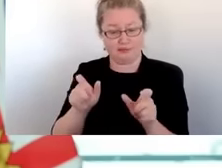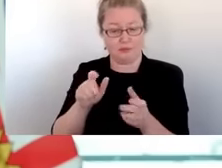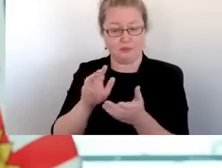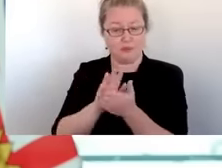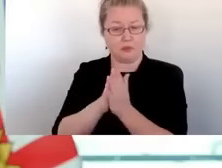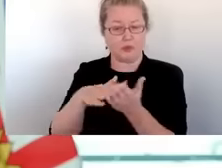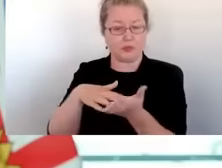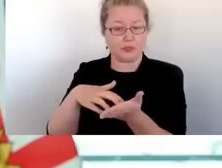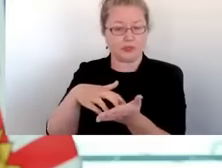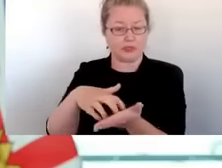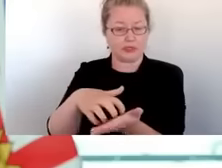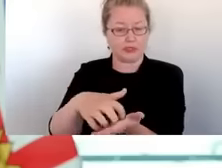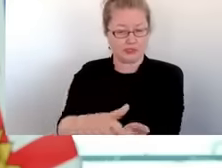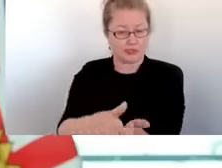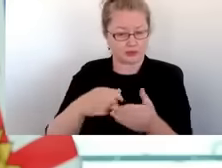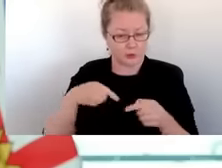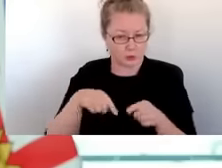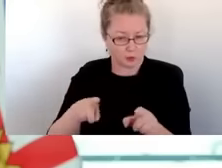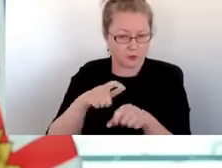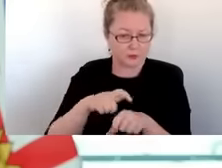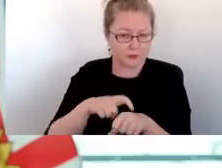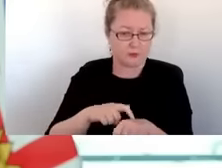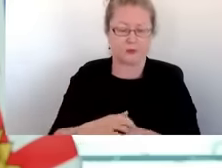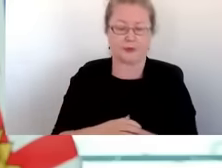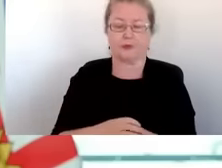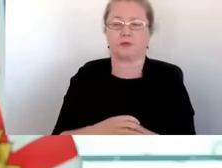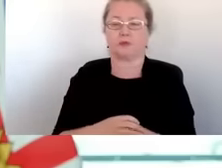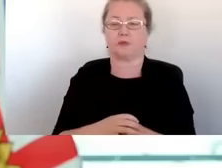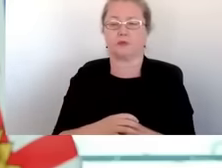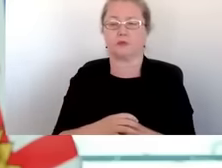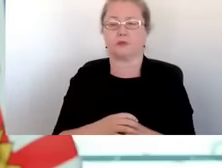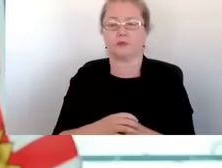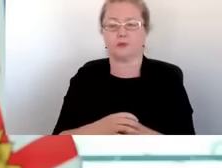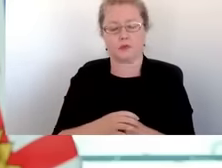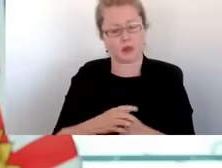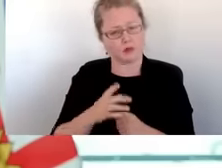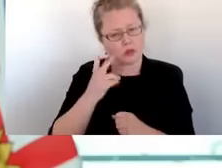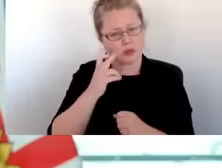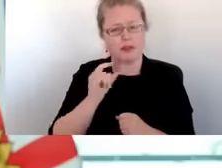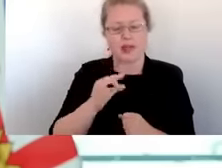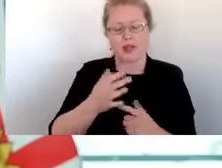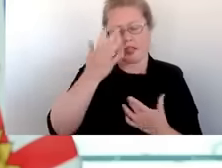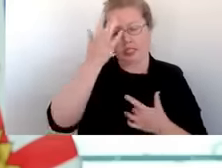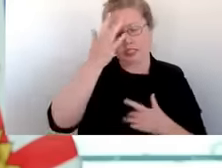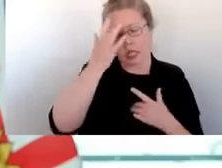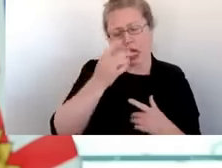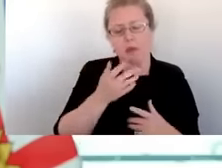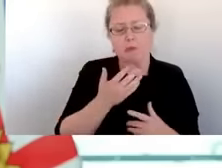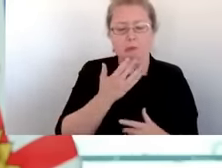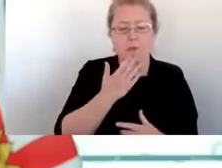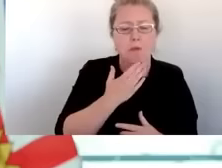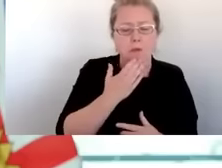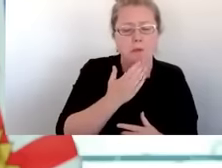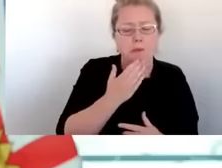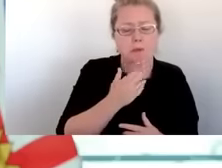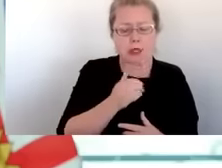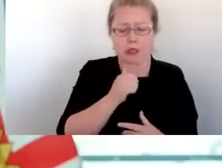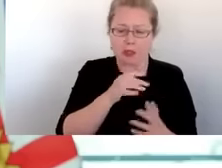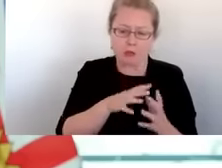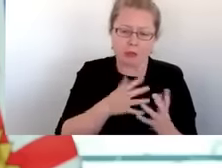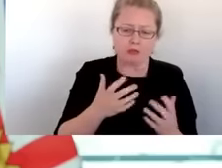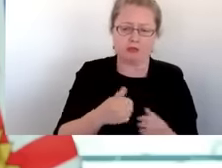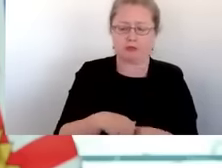different variants. And we see that particularly with Omicron, that if you have a mild infection with Omicron and you don't have your system